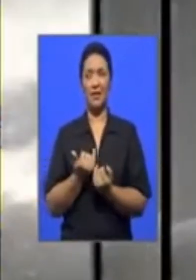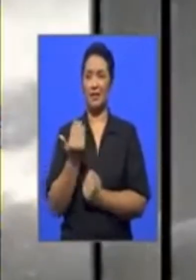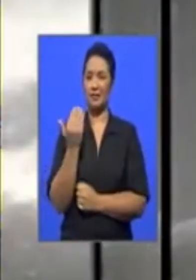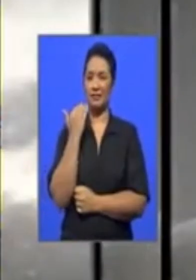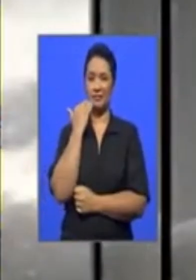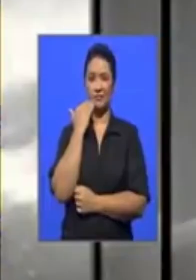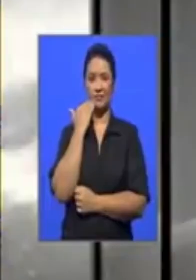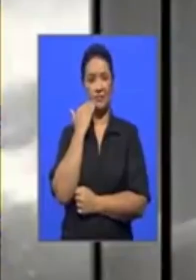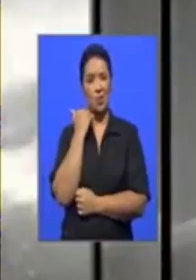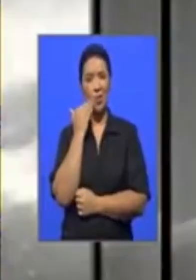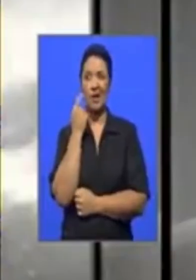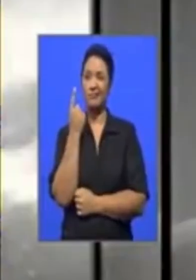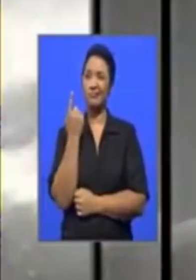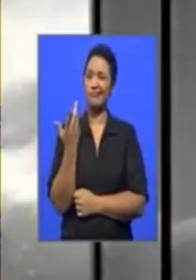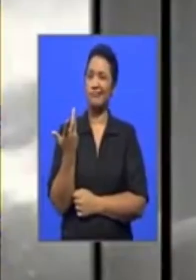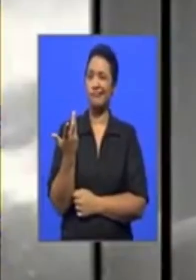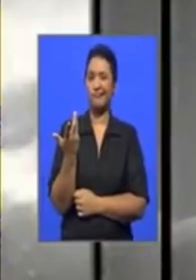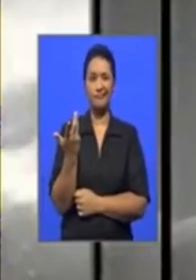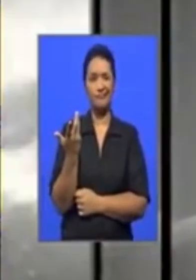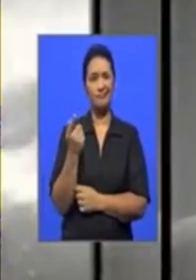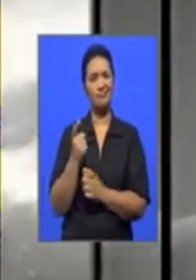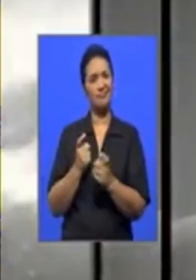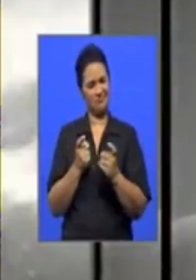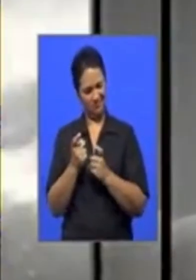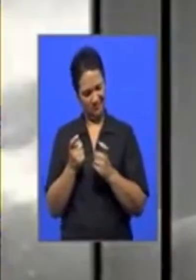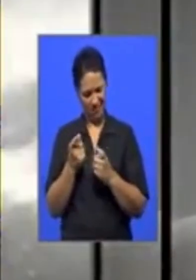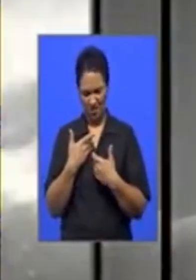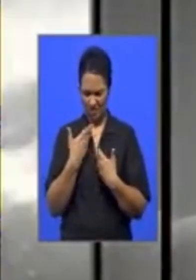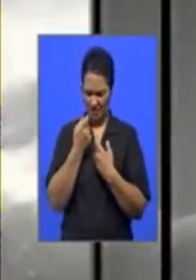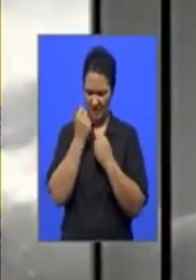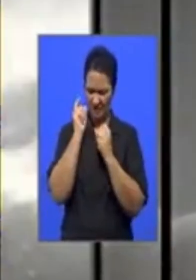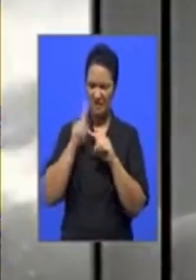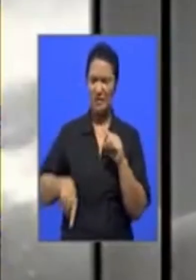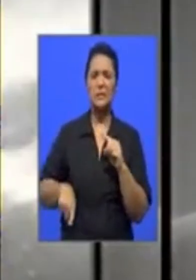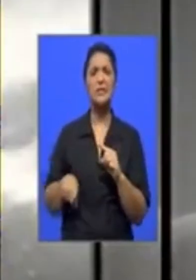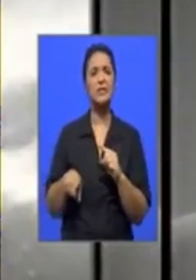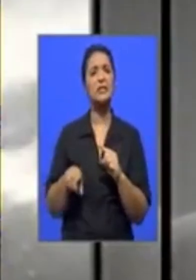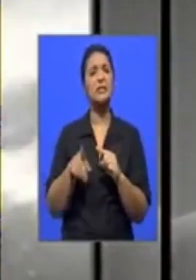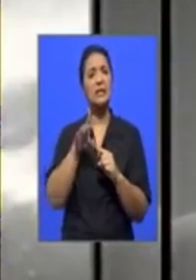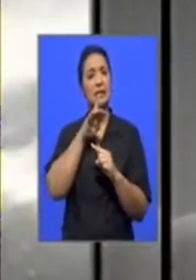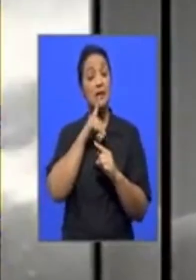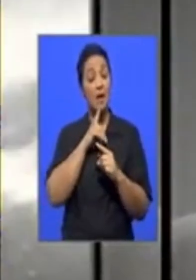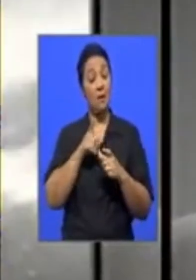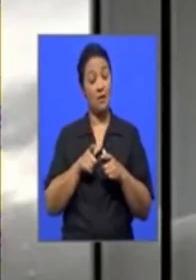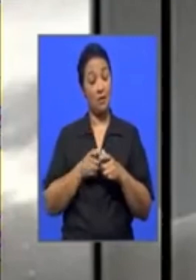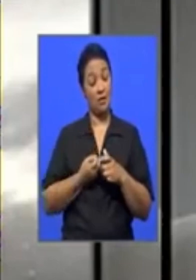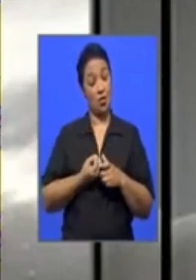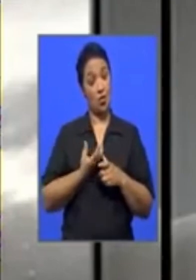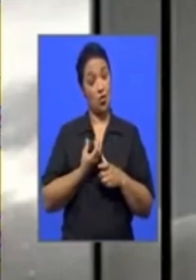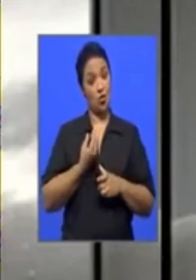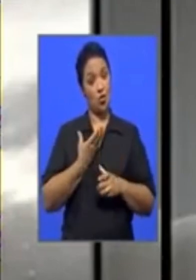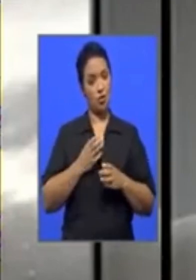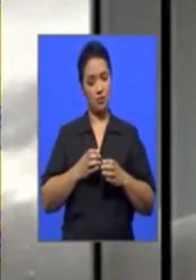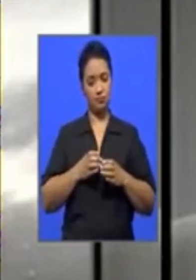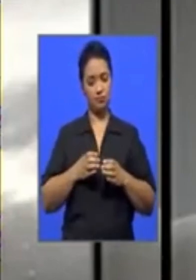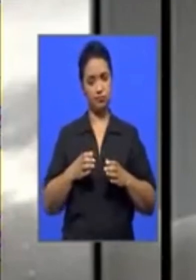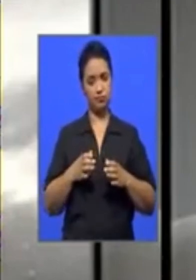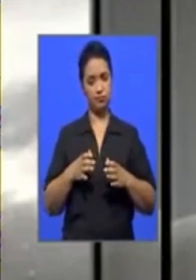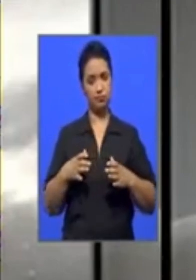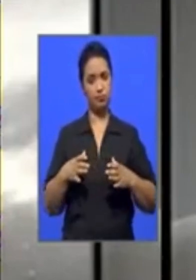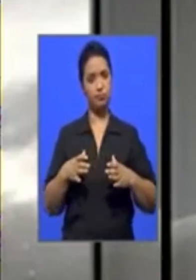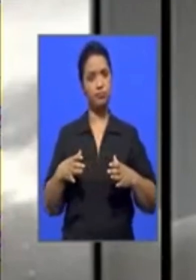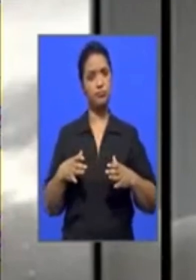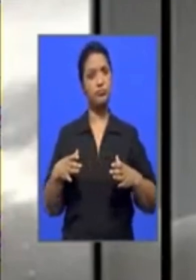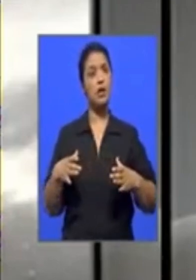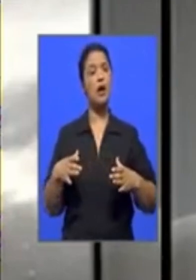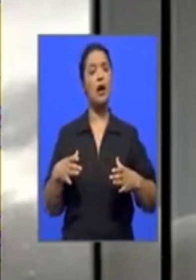mentioning you were an ANC member commanded respect, but nowadays, the name ANC is unfortunately associated